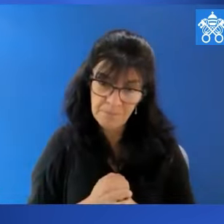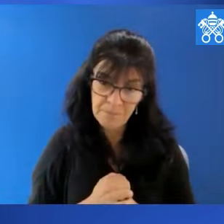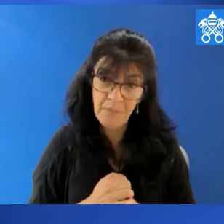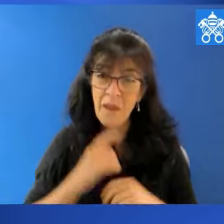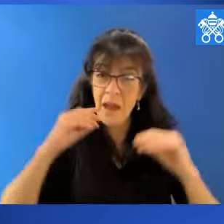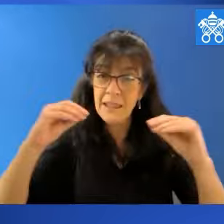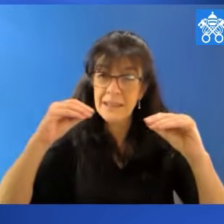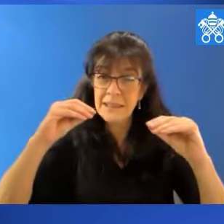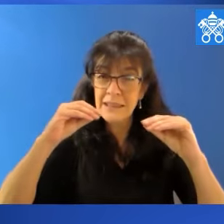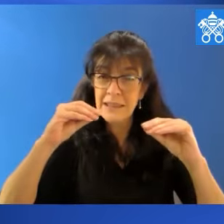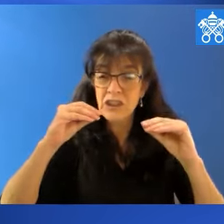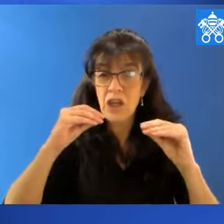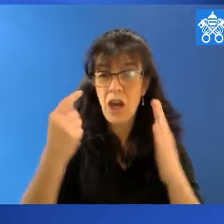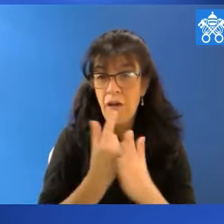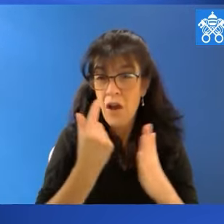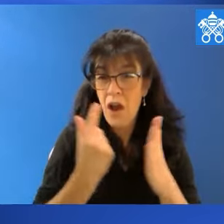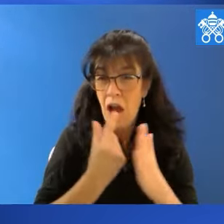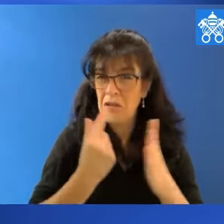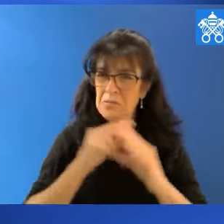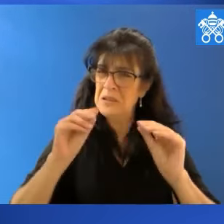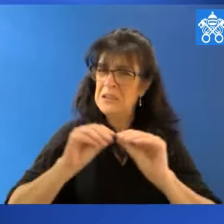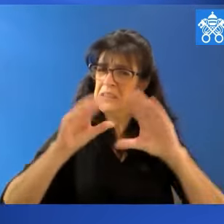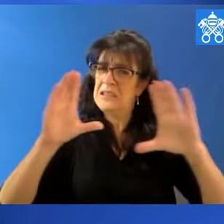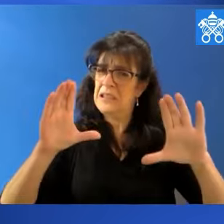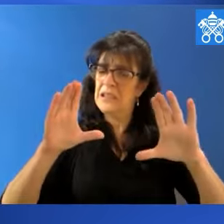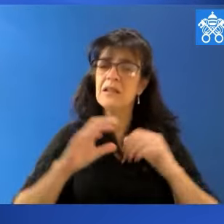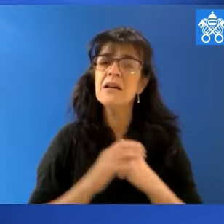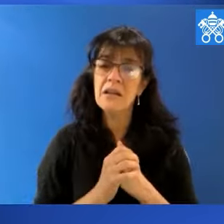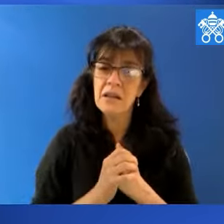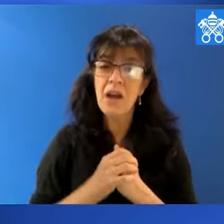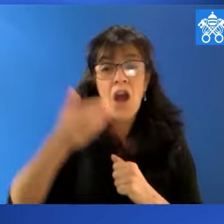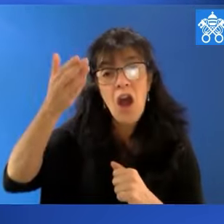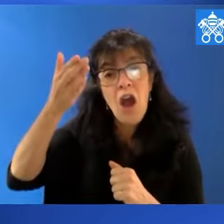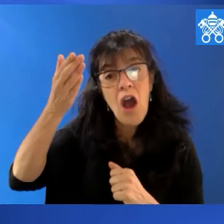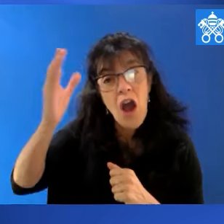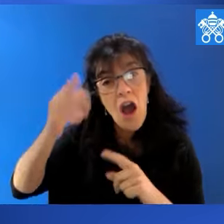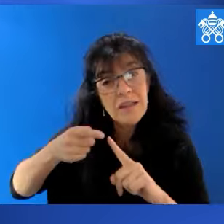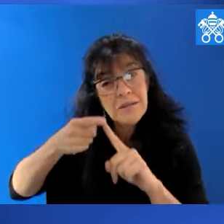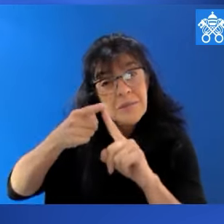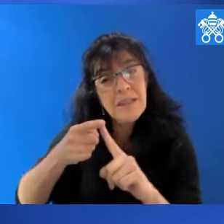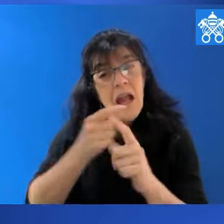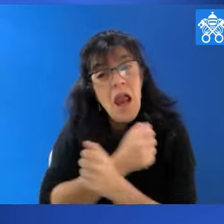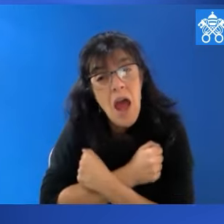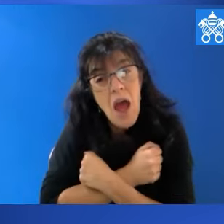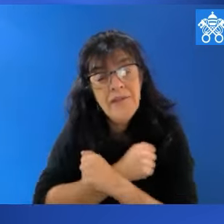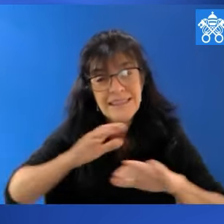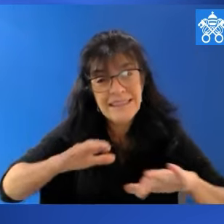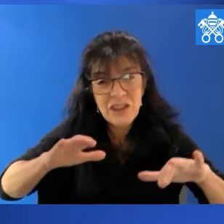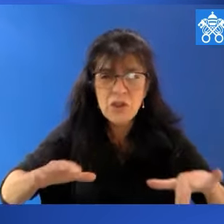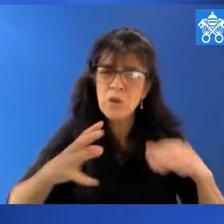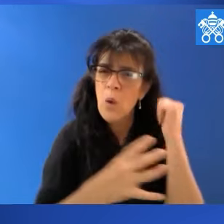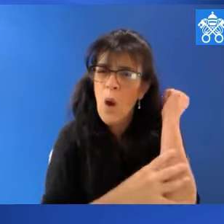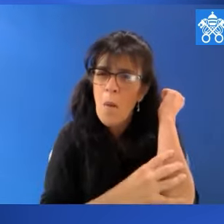The teaching of Scripture is clear. God especially loves His children who are poor and in